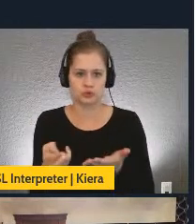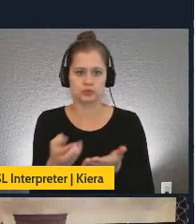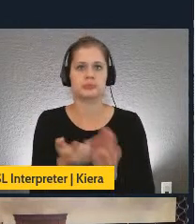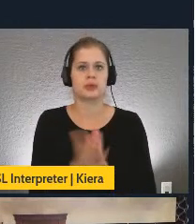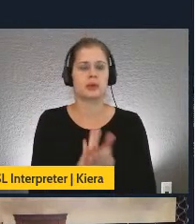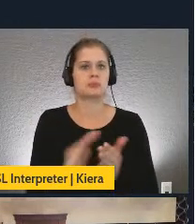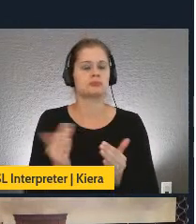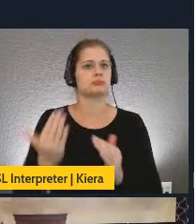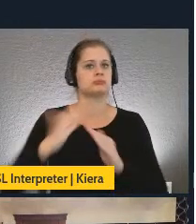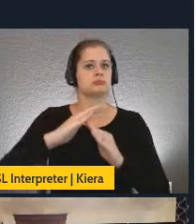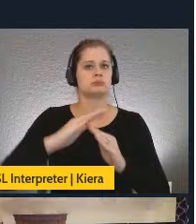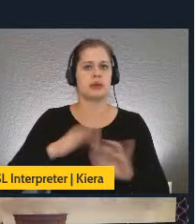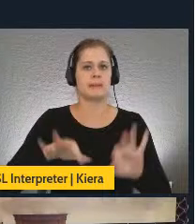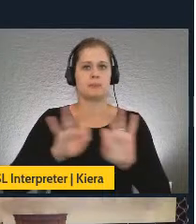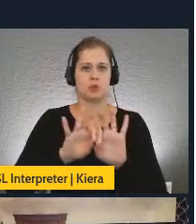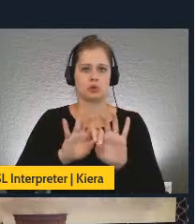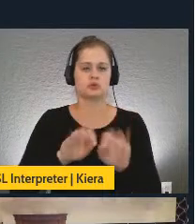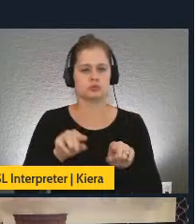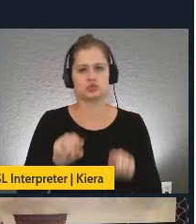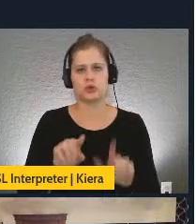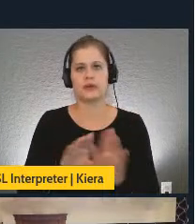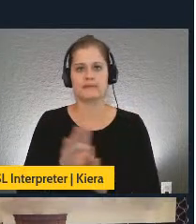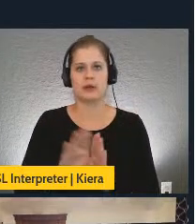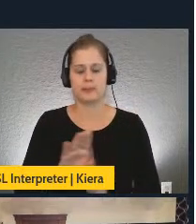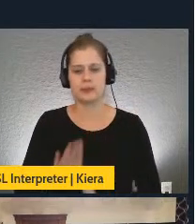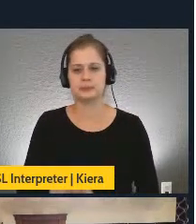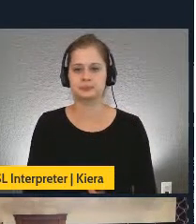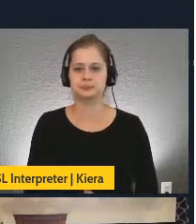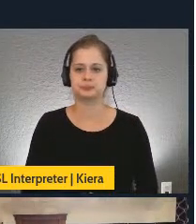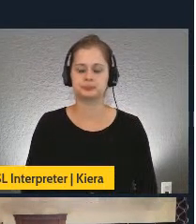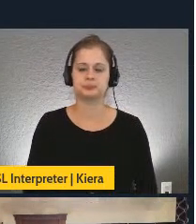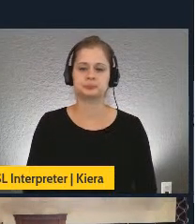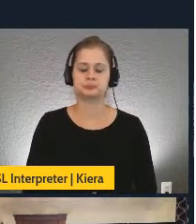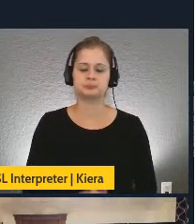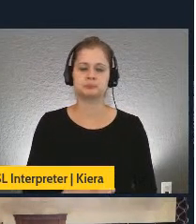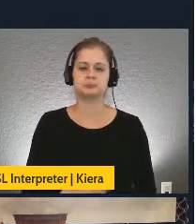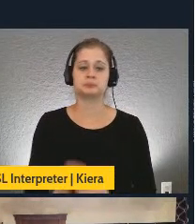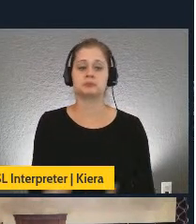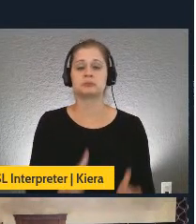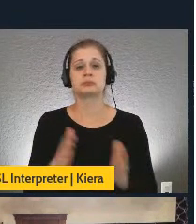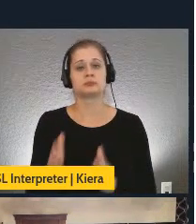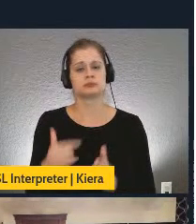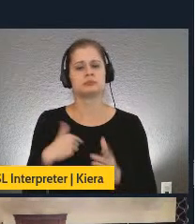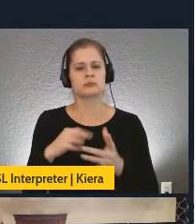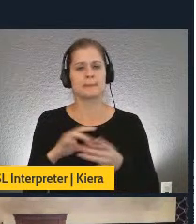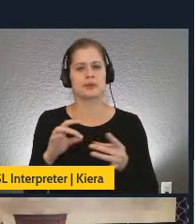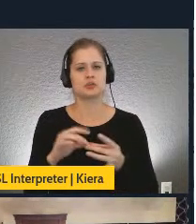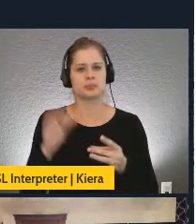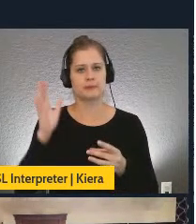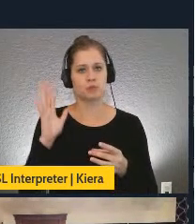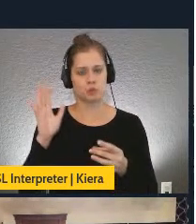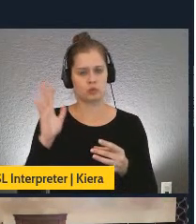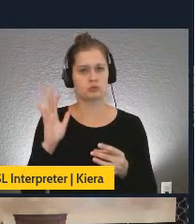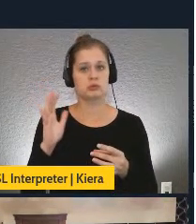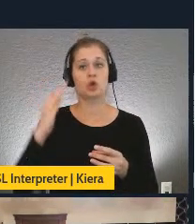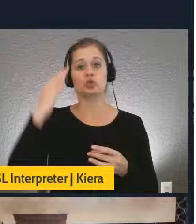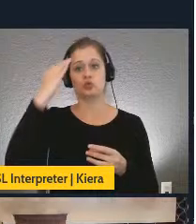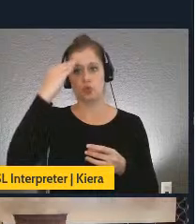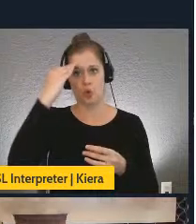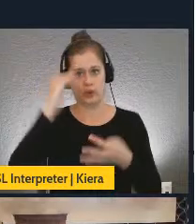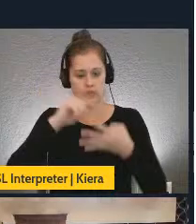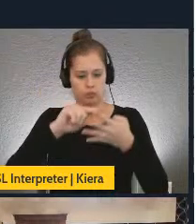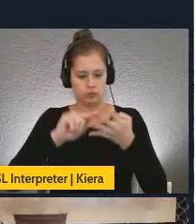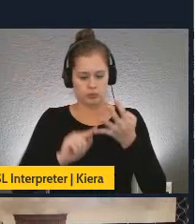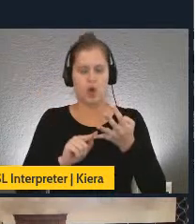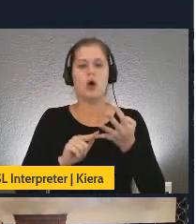important during our development. And then again, I've mentioned before, knowing all of these things help us move